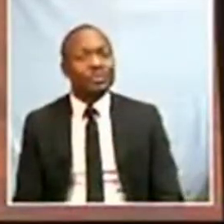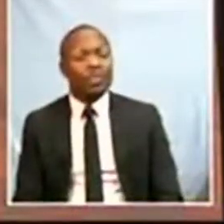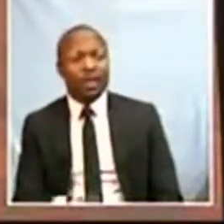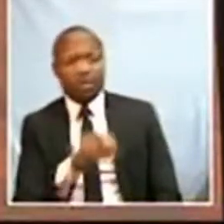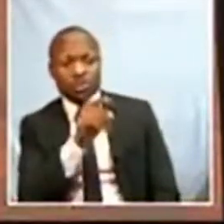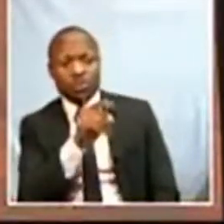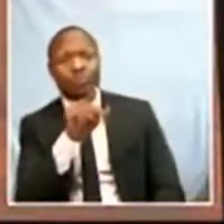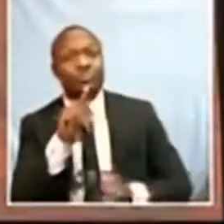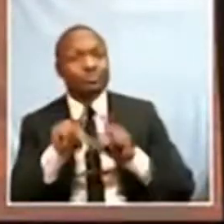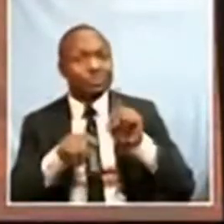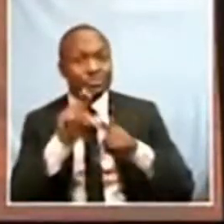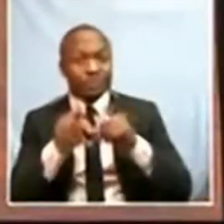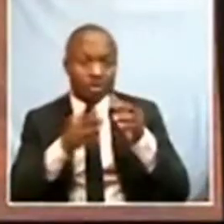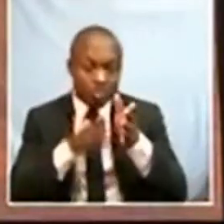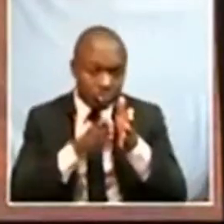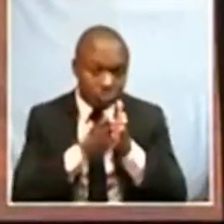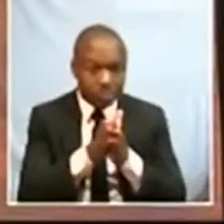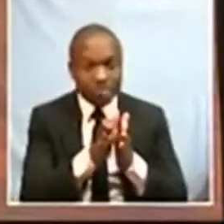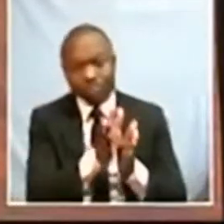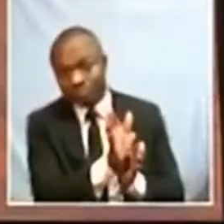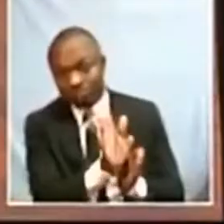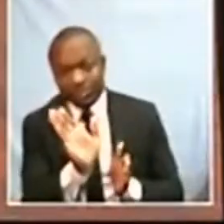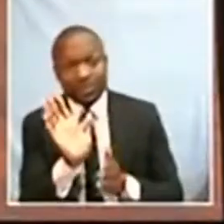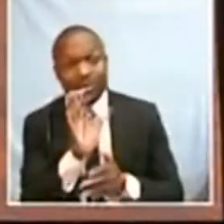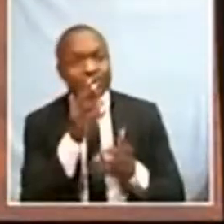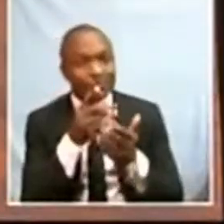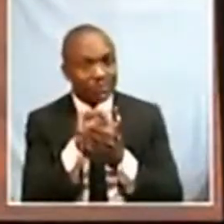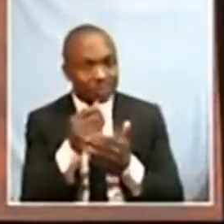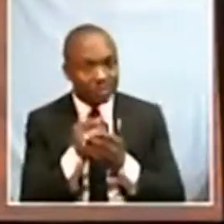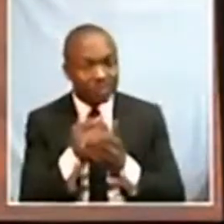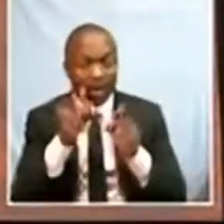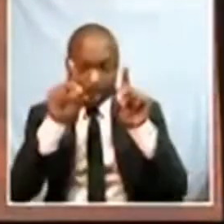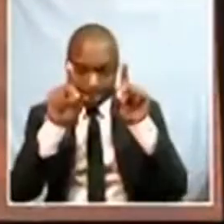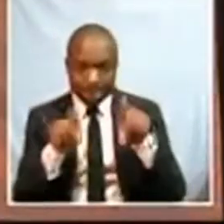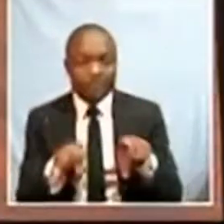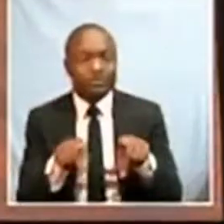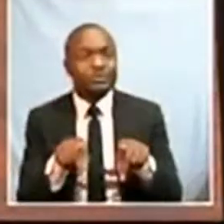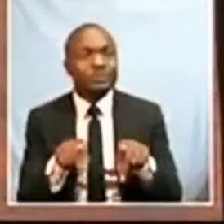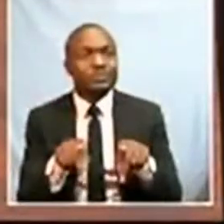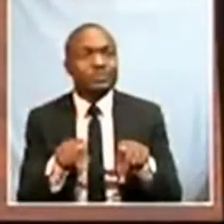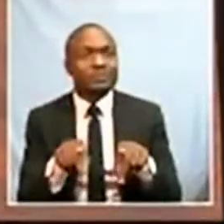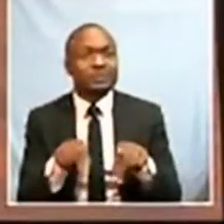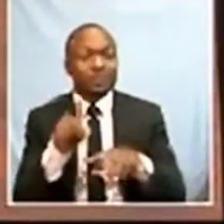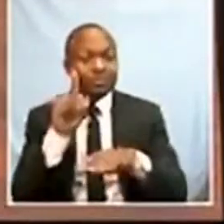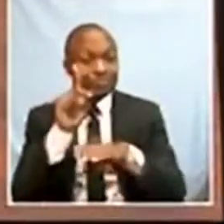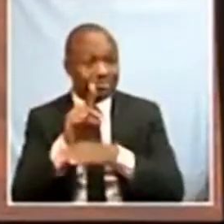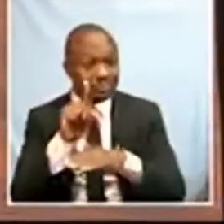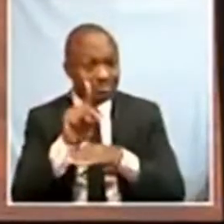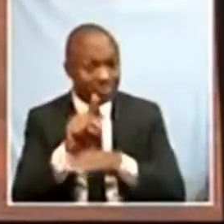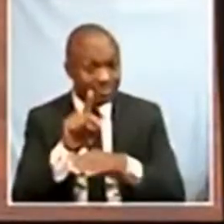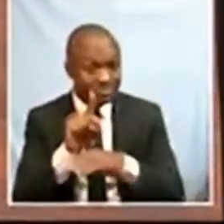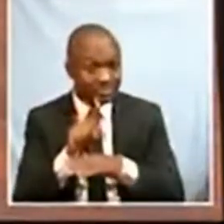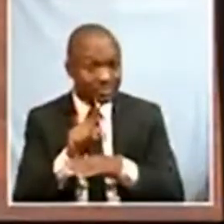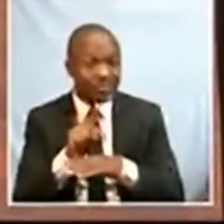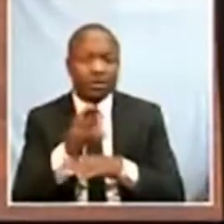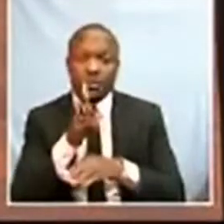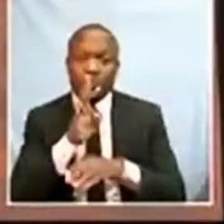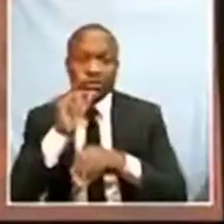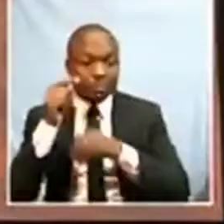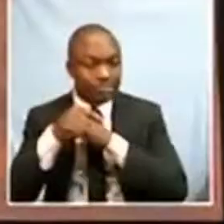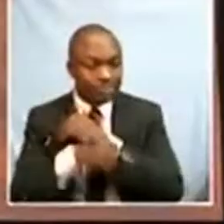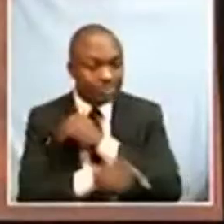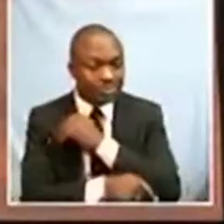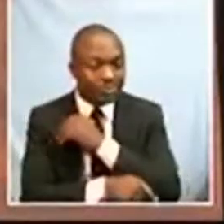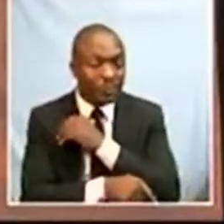those people who diverted their funds into their personal projects like drilling of